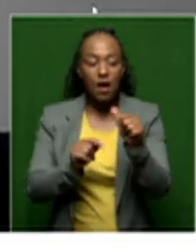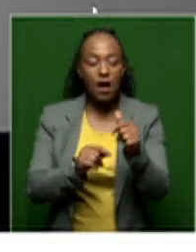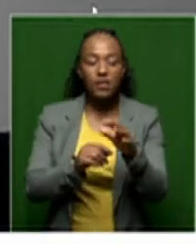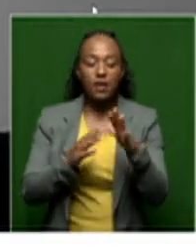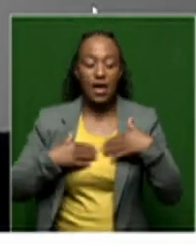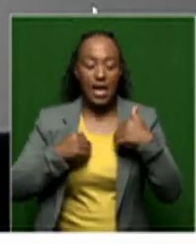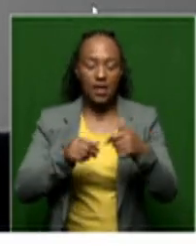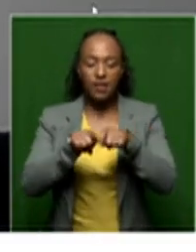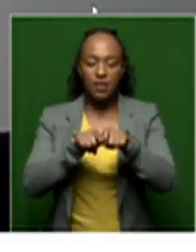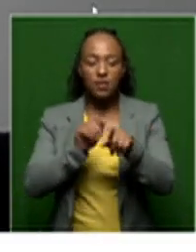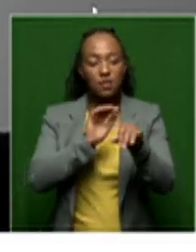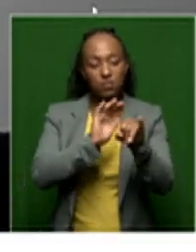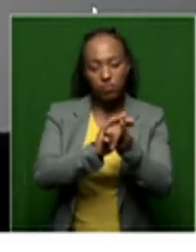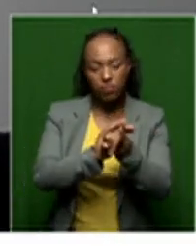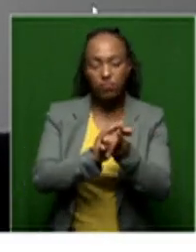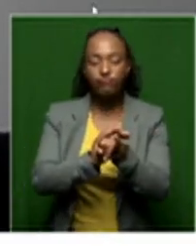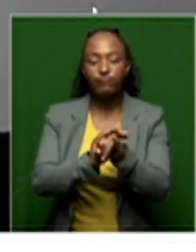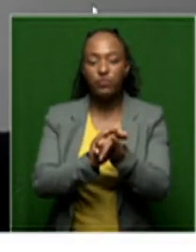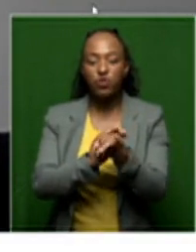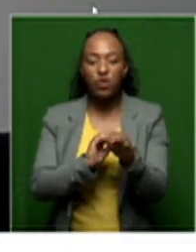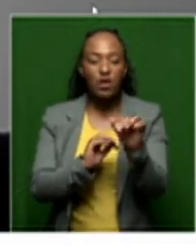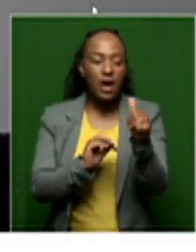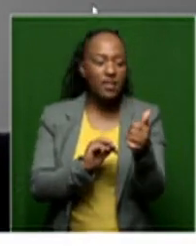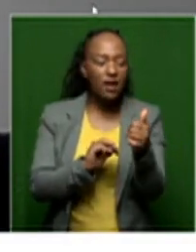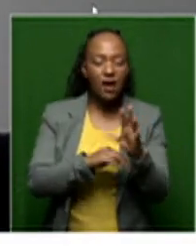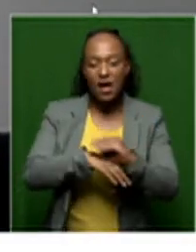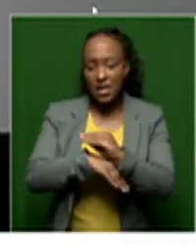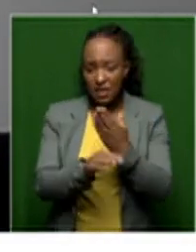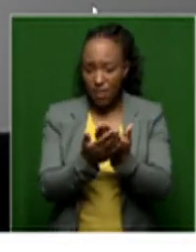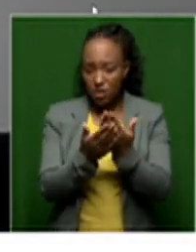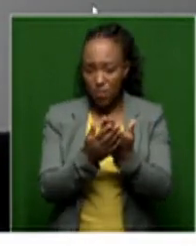also pick up certain things like, are you prone to other types of cancers,